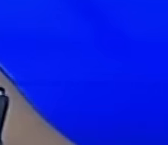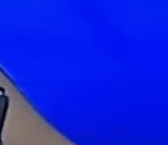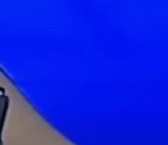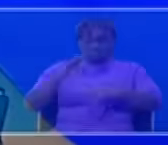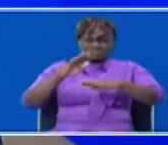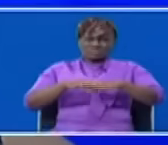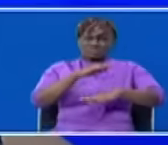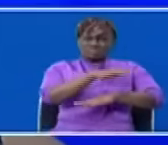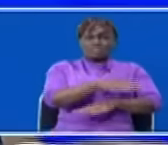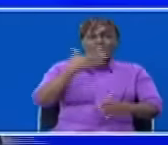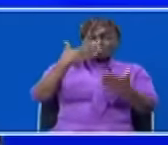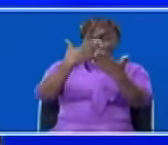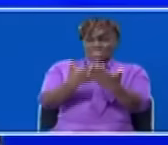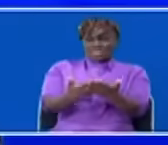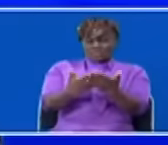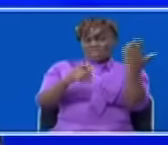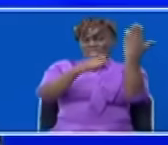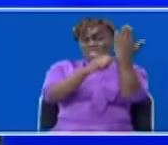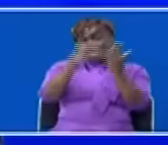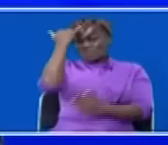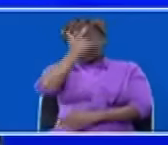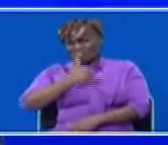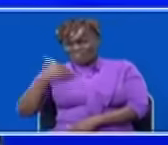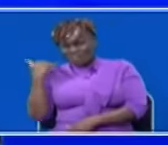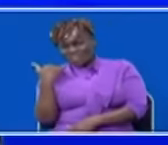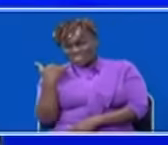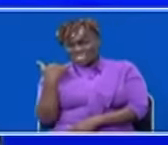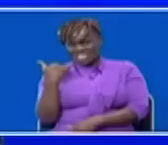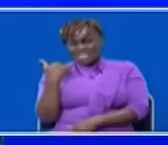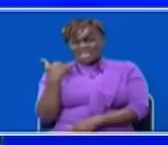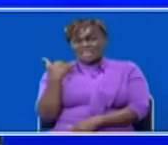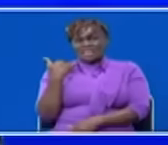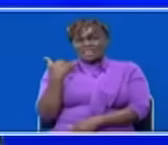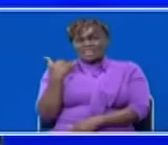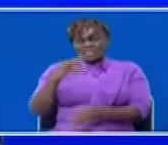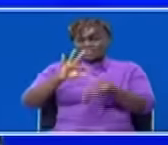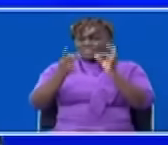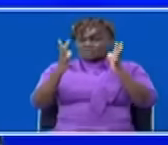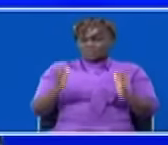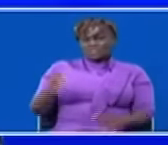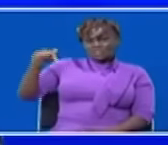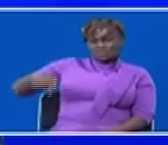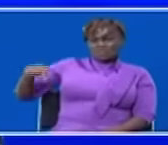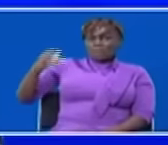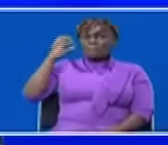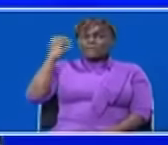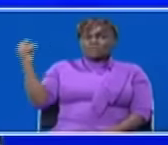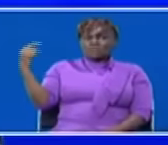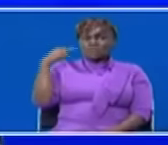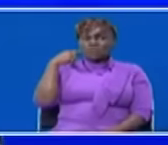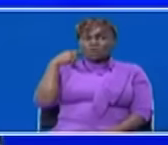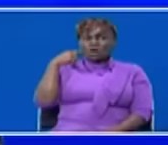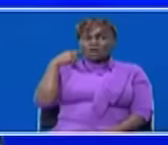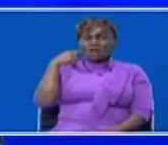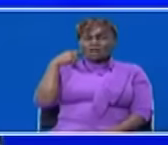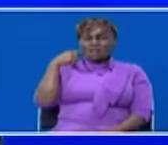Good evening and thank you for joining us tonight. My name is Yvonne Okwara Matole. Our sign language interpreter is Meresha